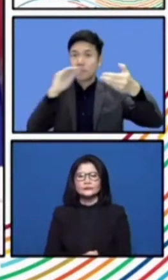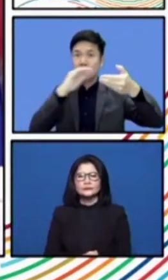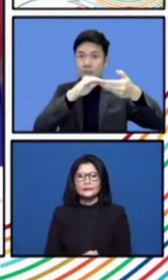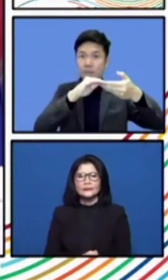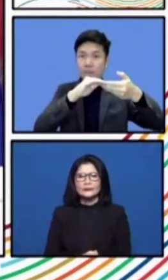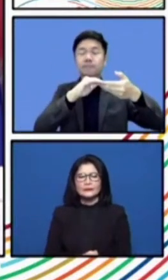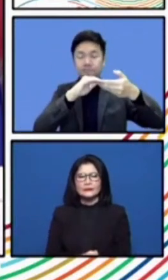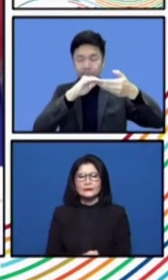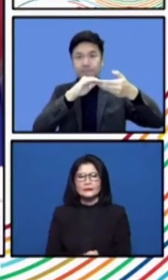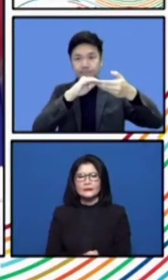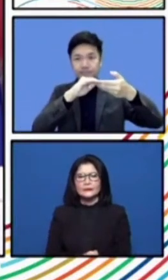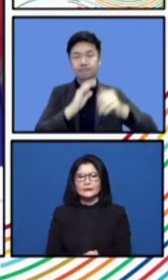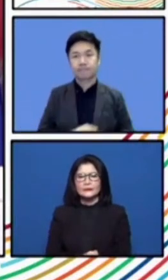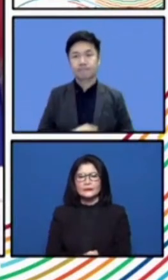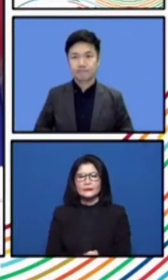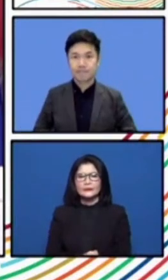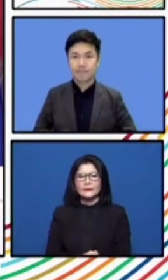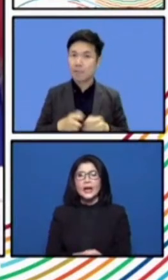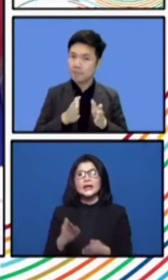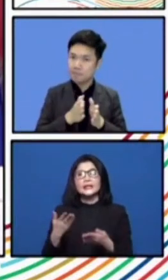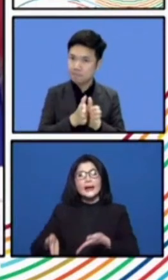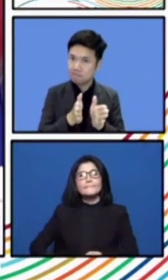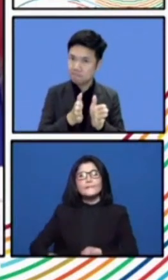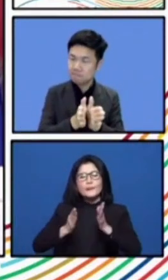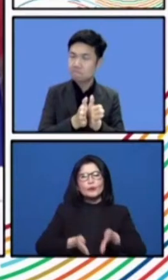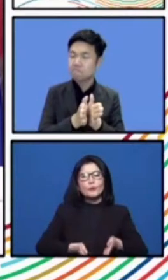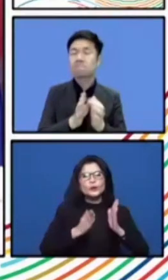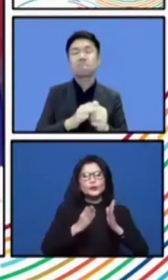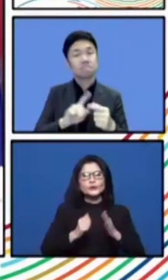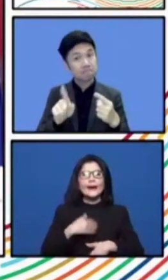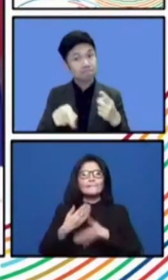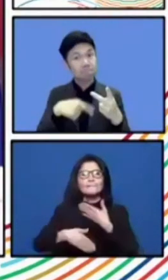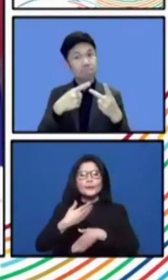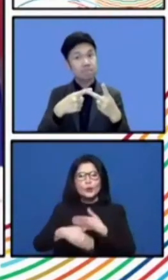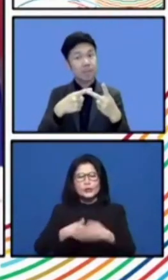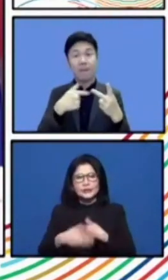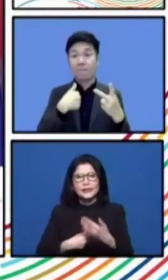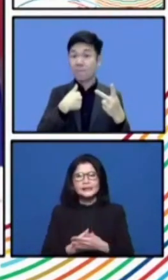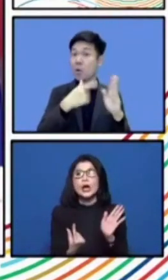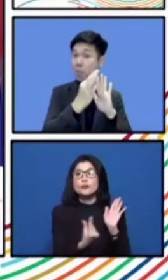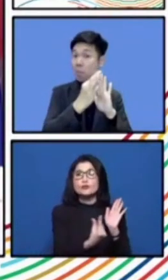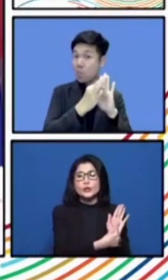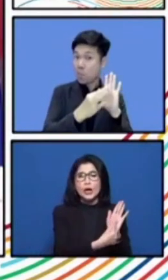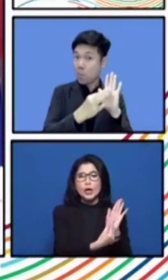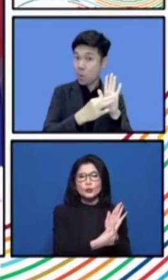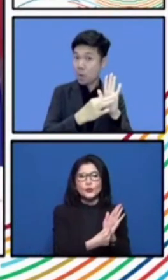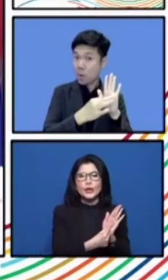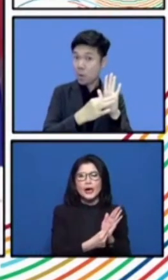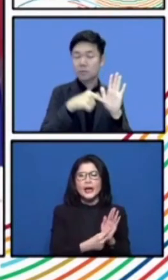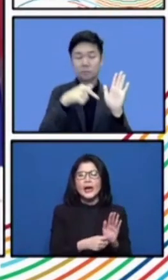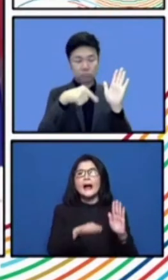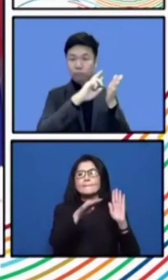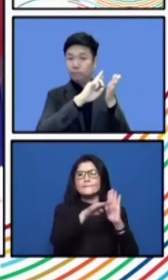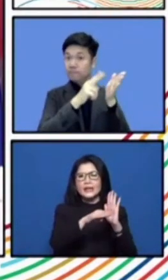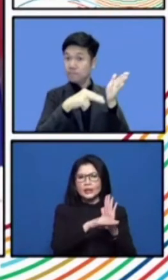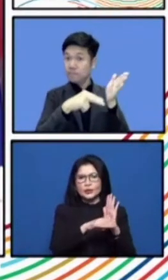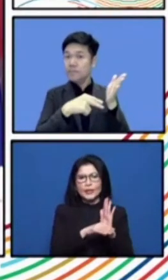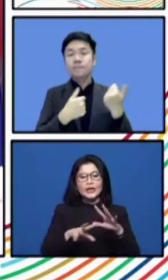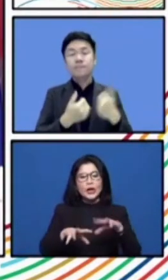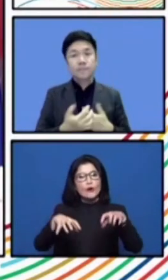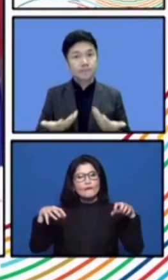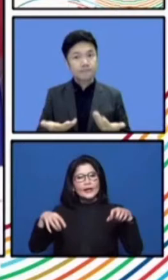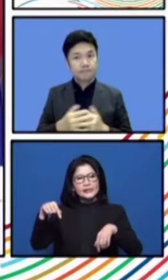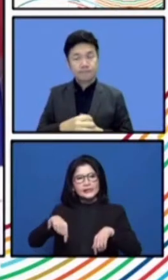and development and implementation of legislation and policies to implement the present convention and other decision-making